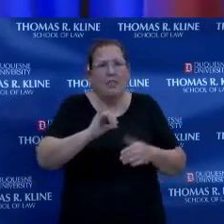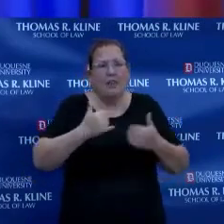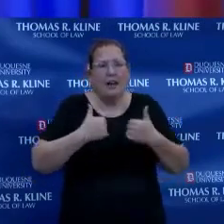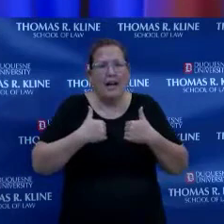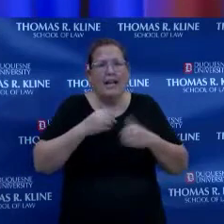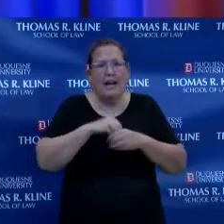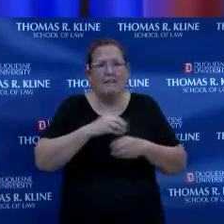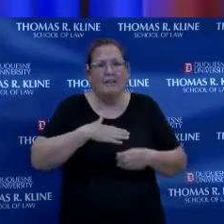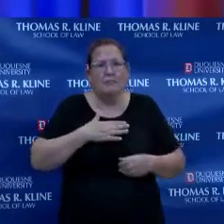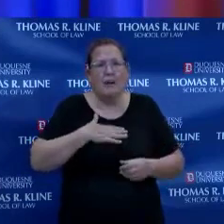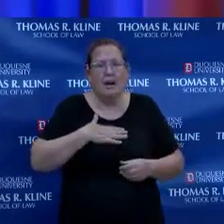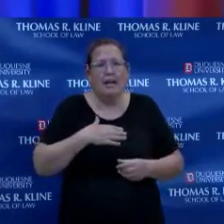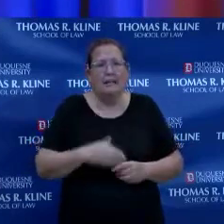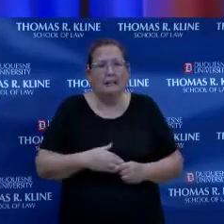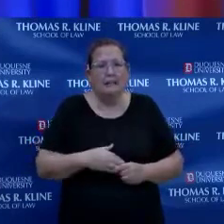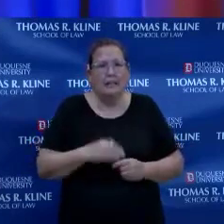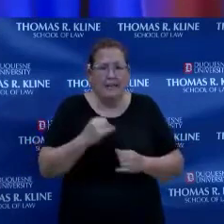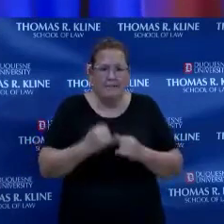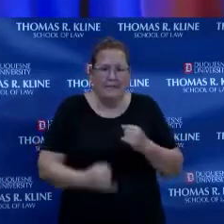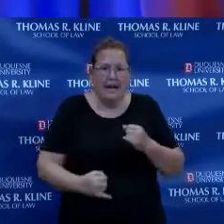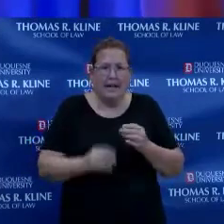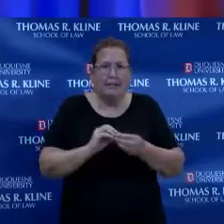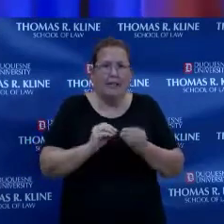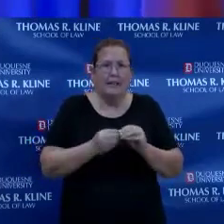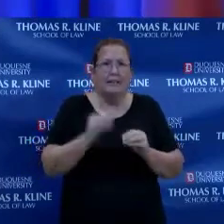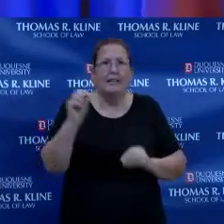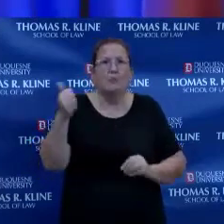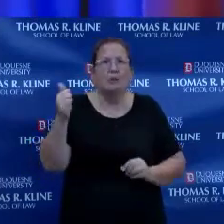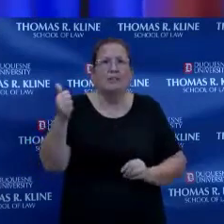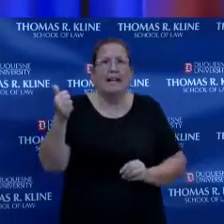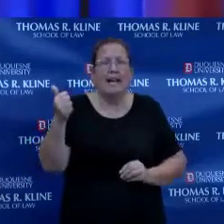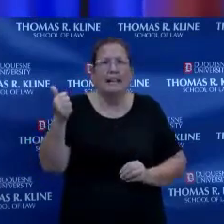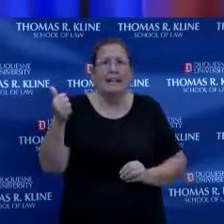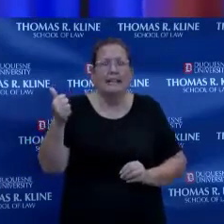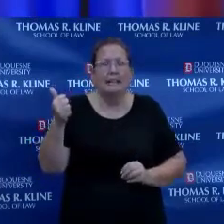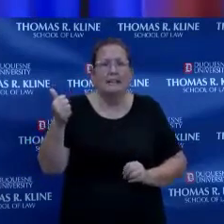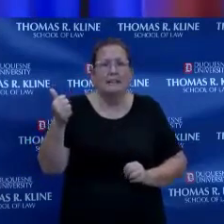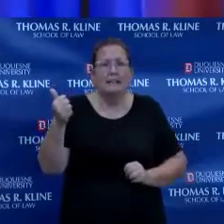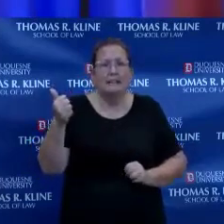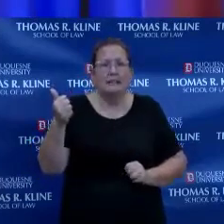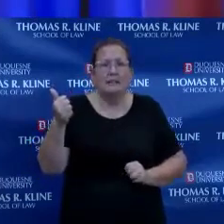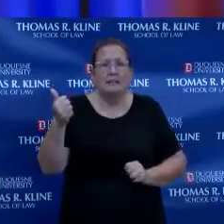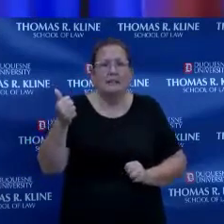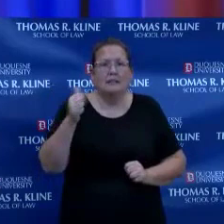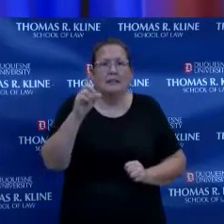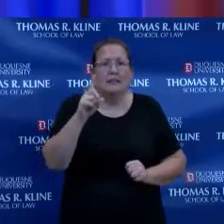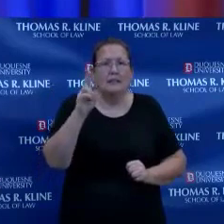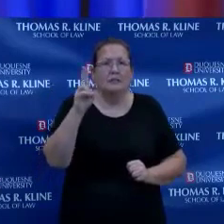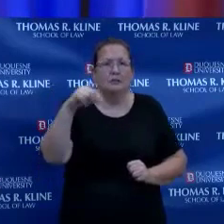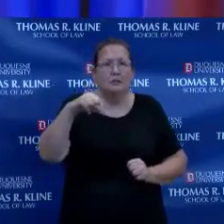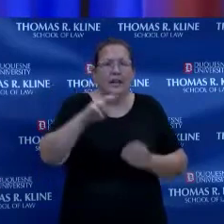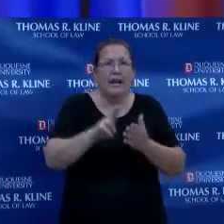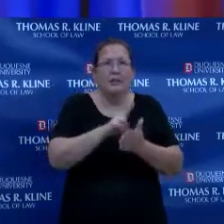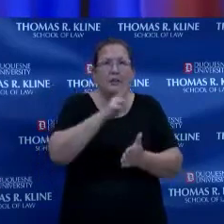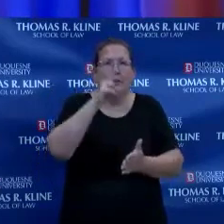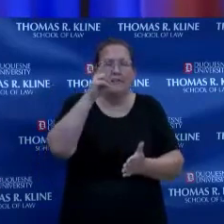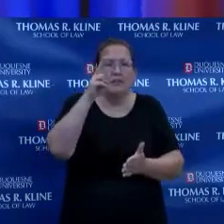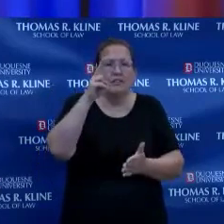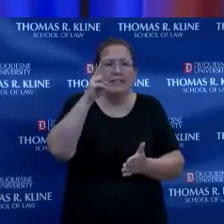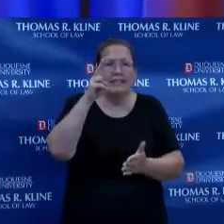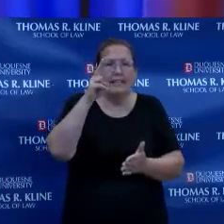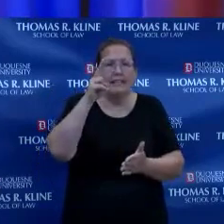lives. And finally, it wouldn't be Duquesne. It wouldn't be a Duquesne University if I didn't tell